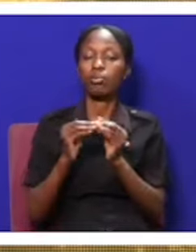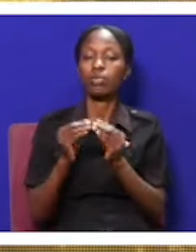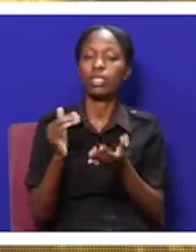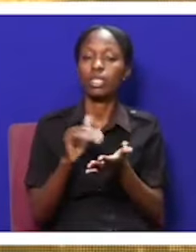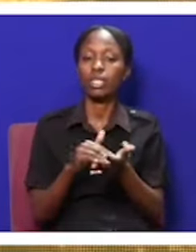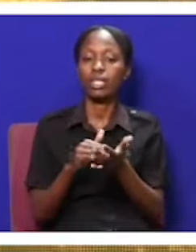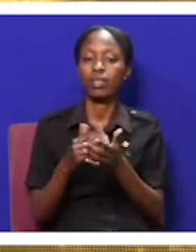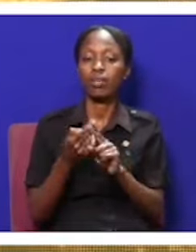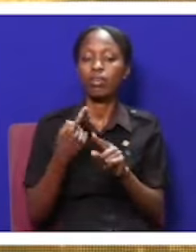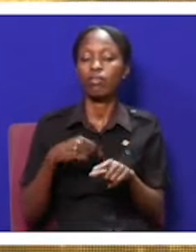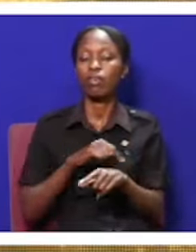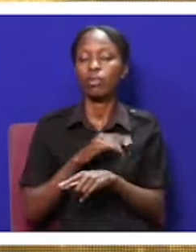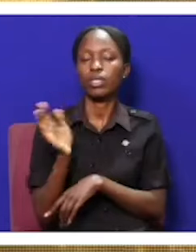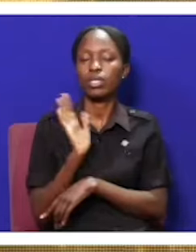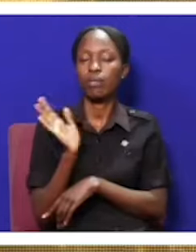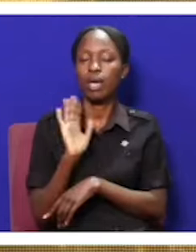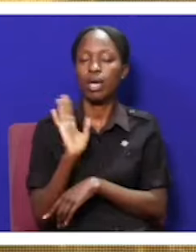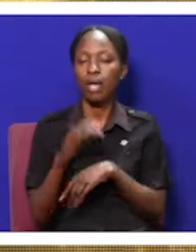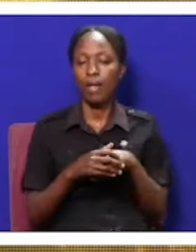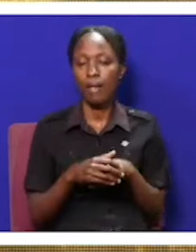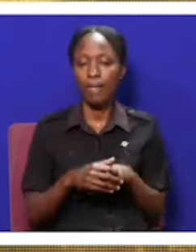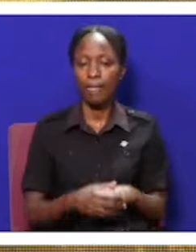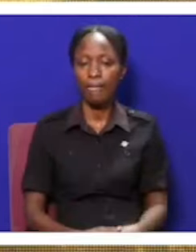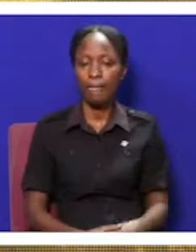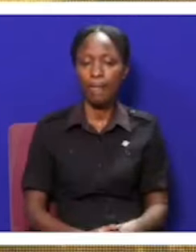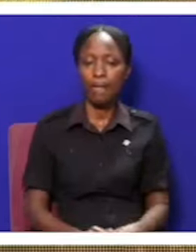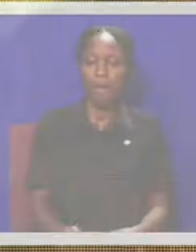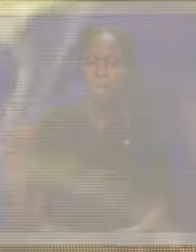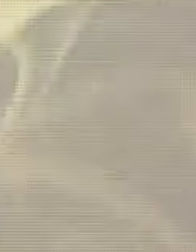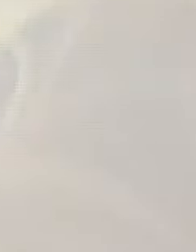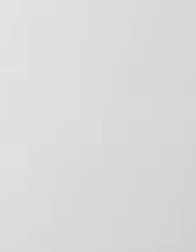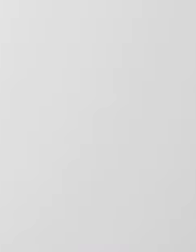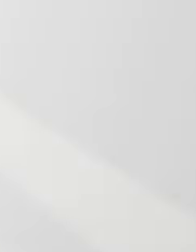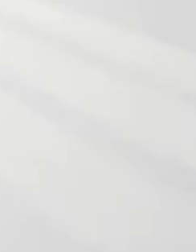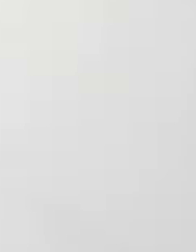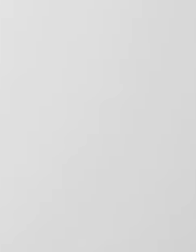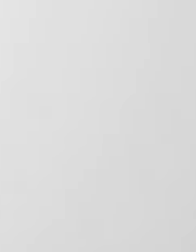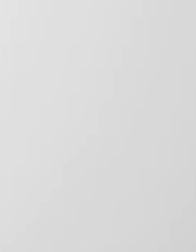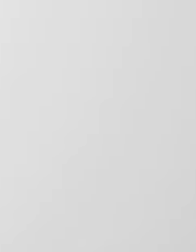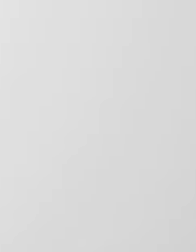guys, from our end it is bye.